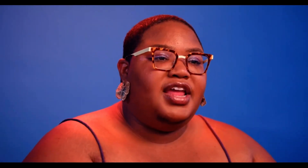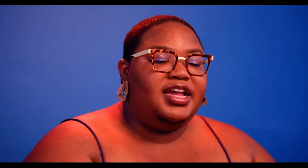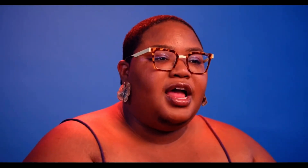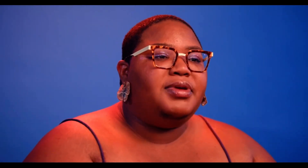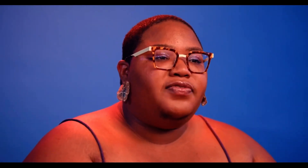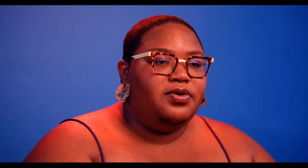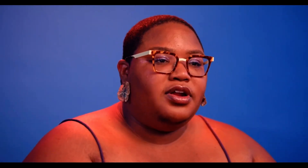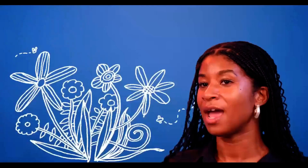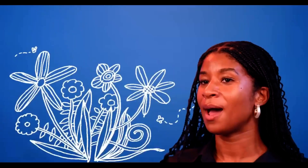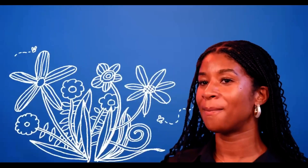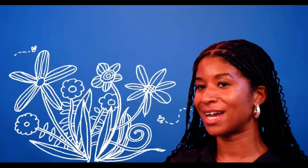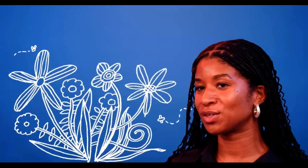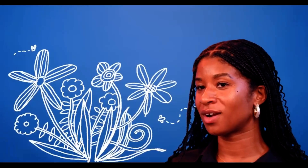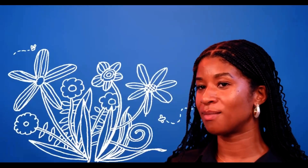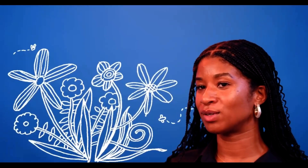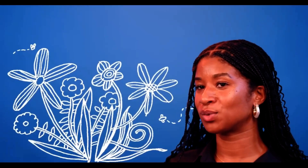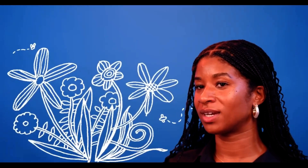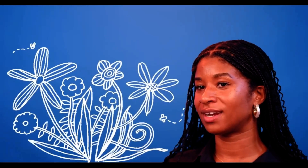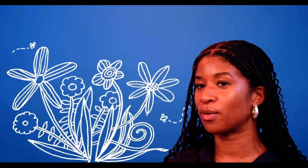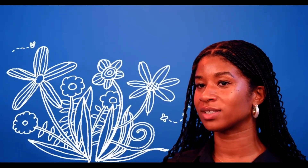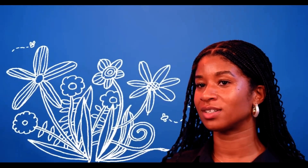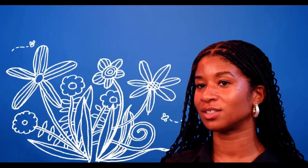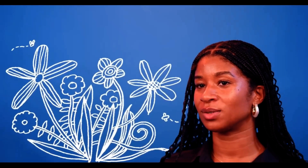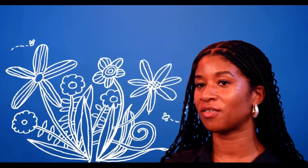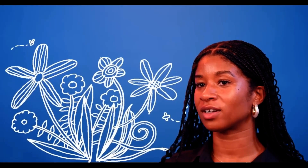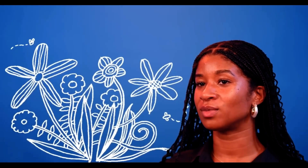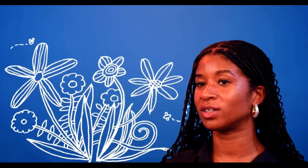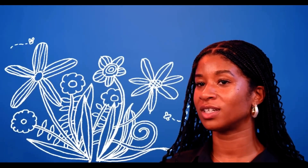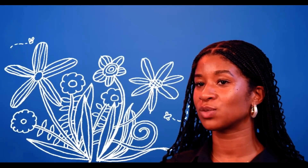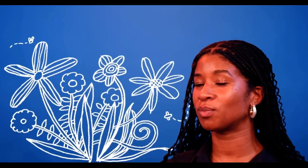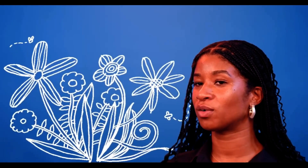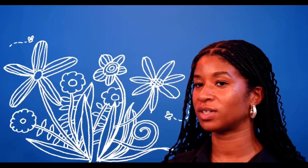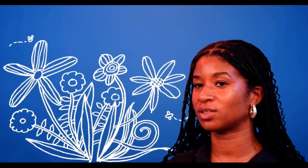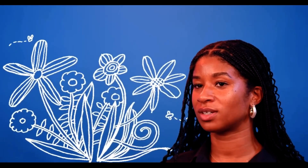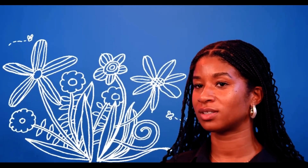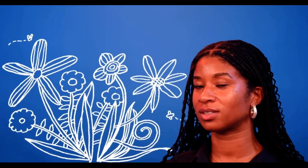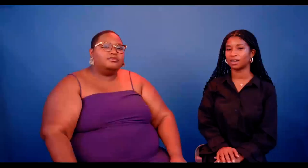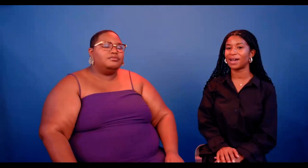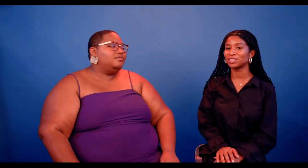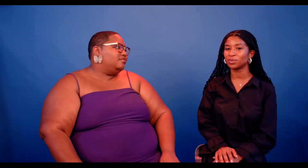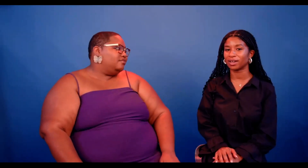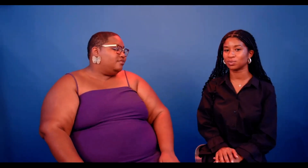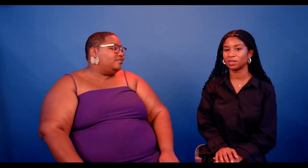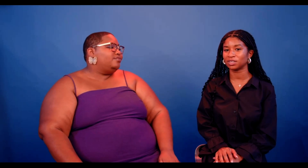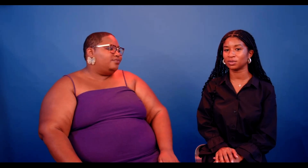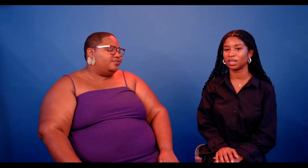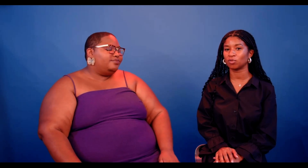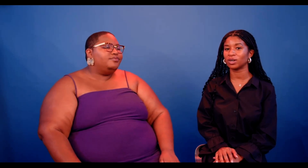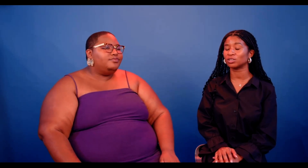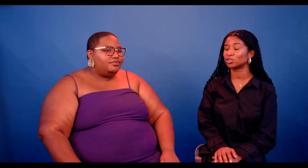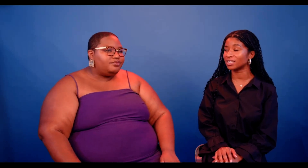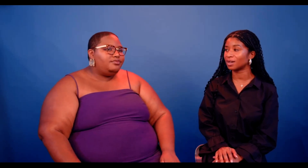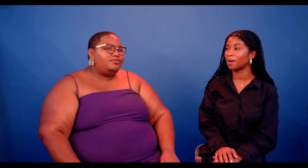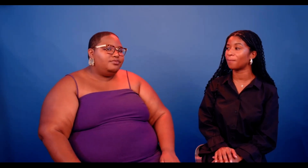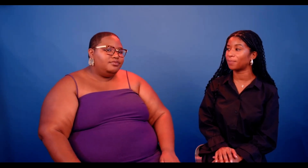people have an economic floor. Imagine what our mutual aid networks could do if our communities were more resourced. Imagine what else we could be doing if